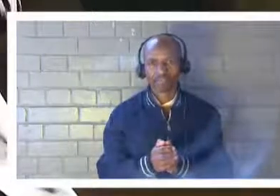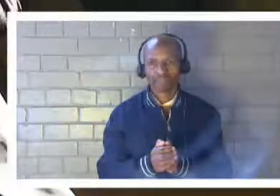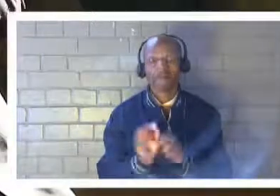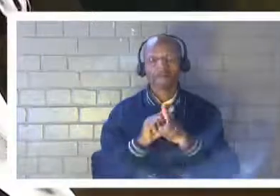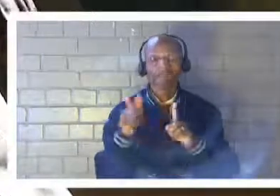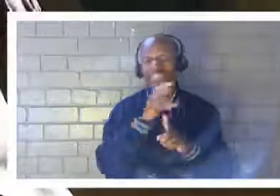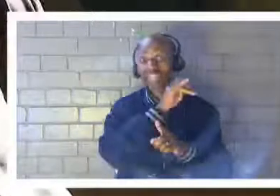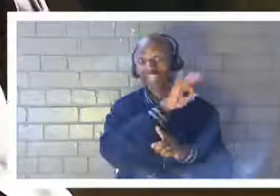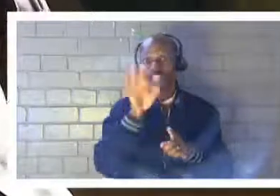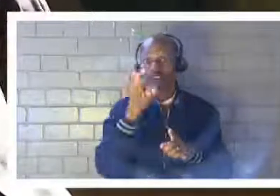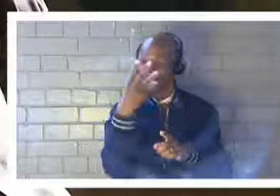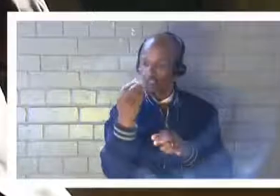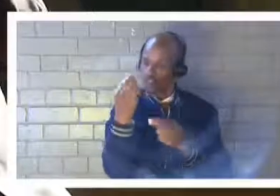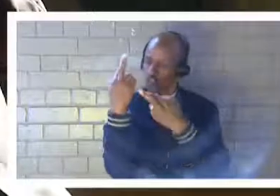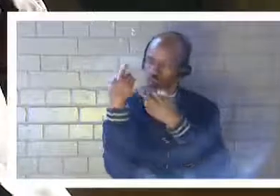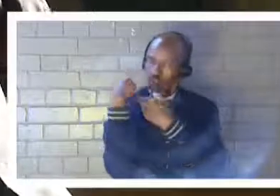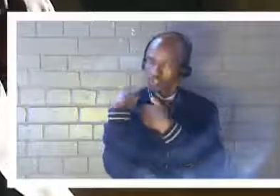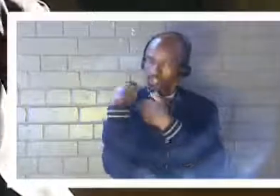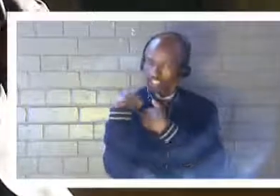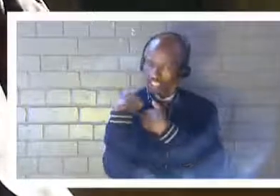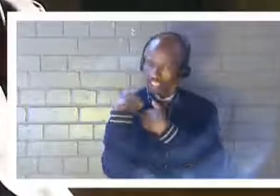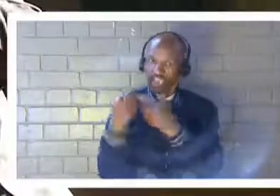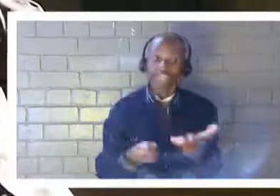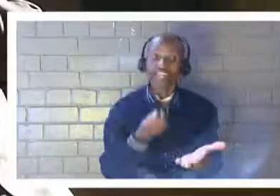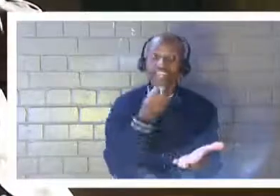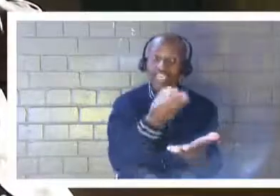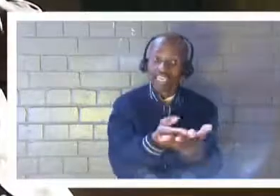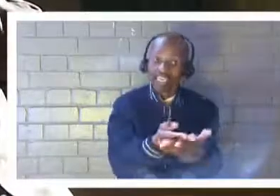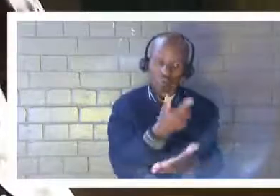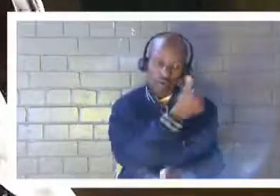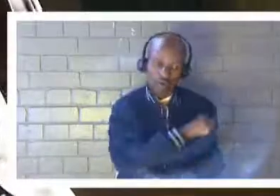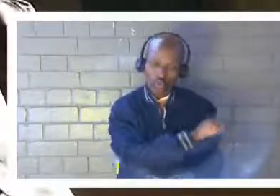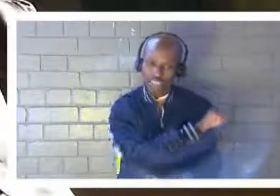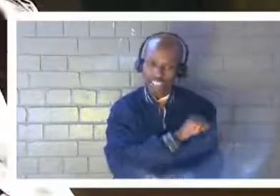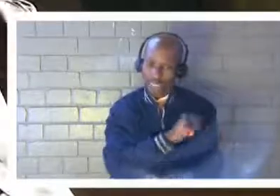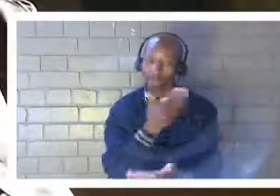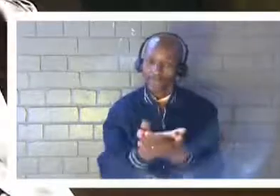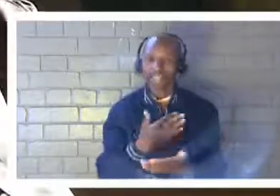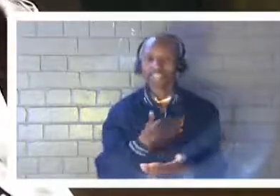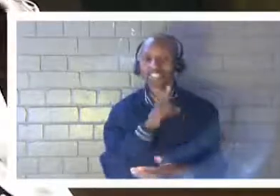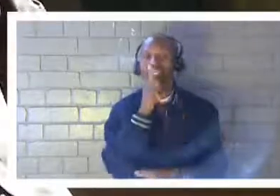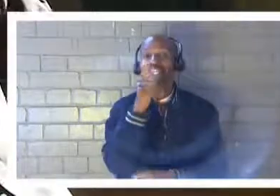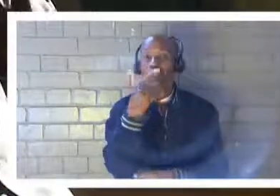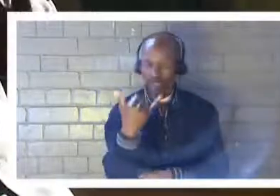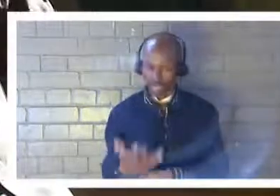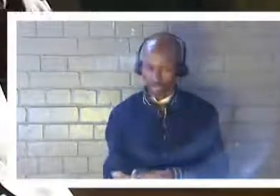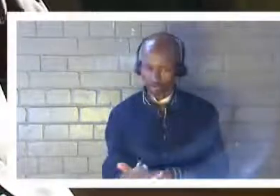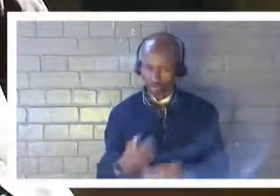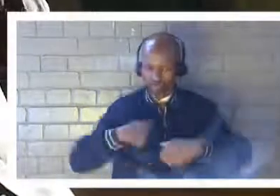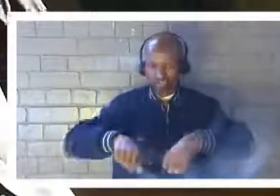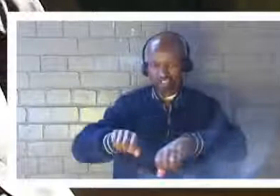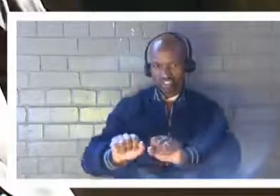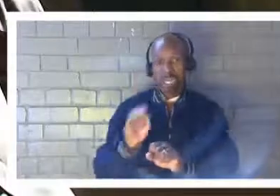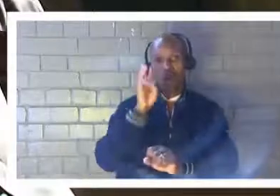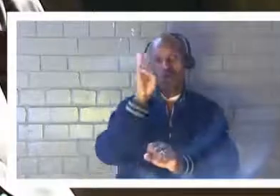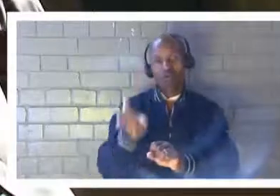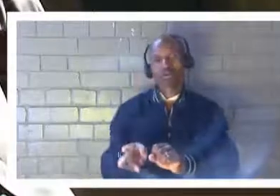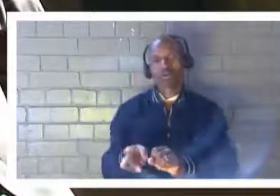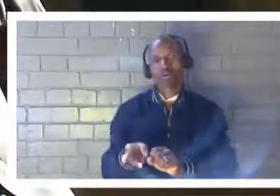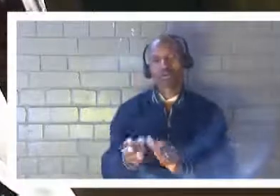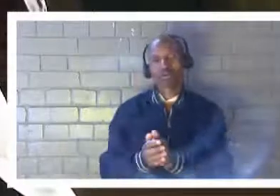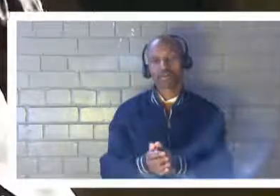But if we take the responsibilities and give to these hospitals, I can tell you now, Chair, we will be